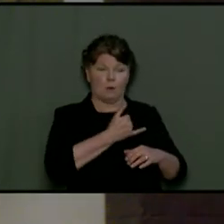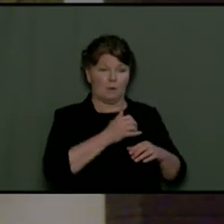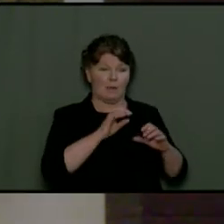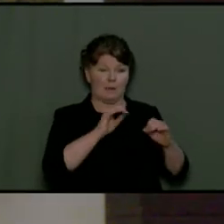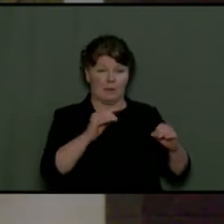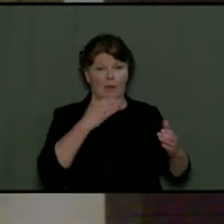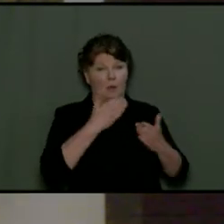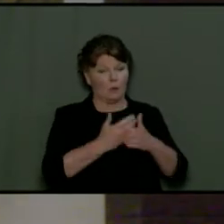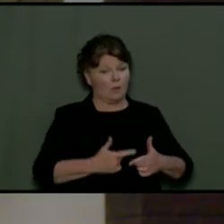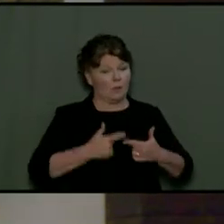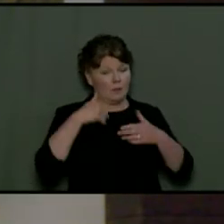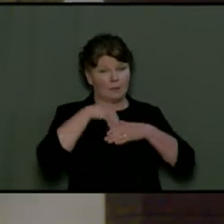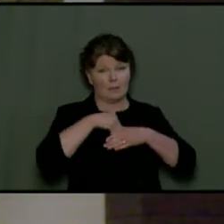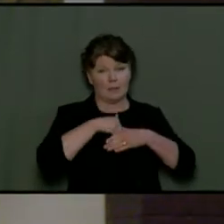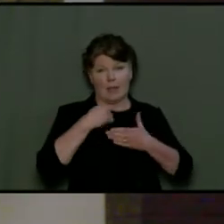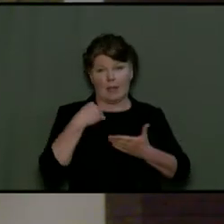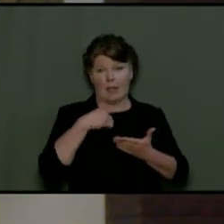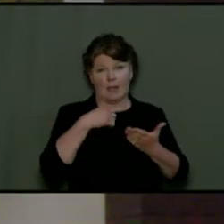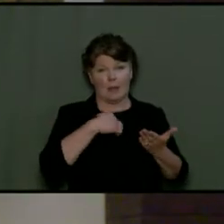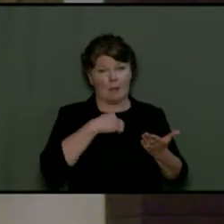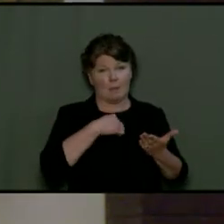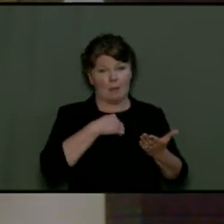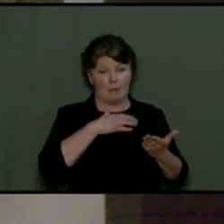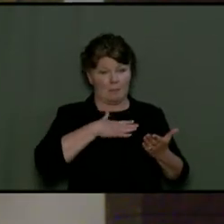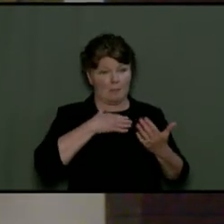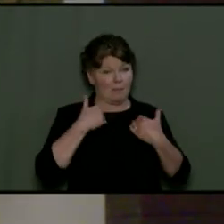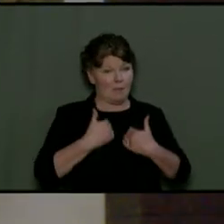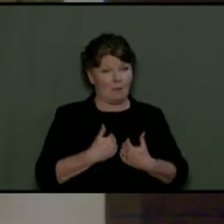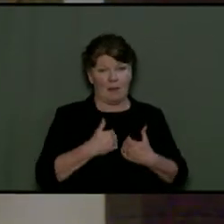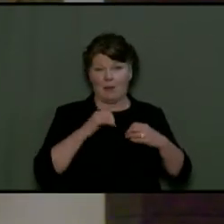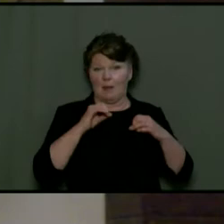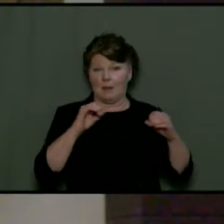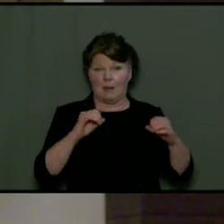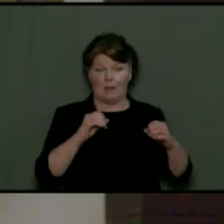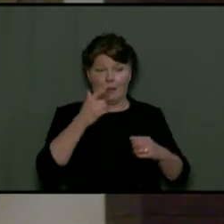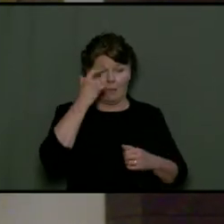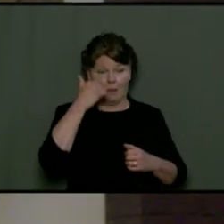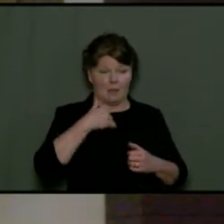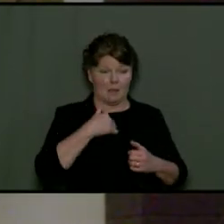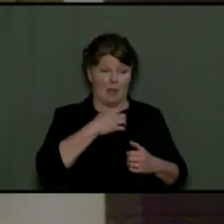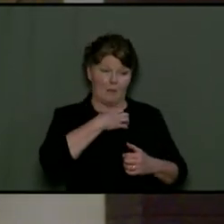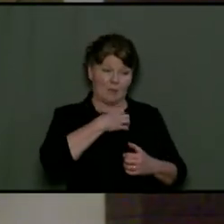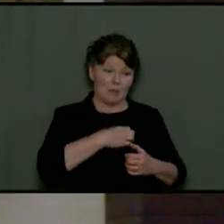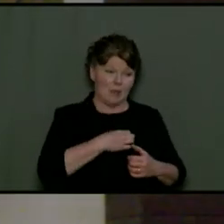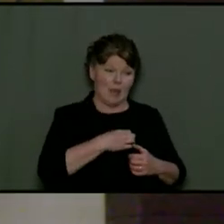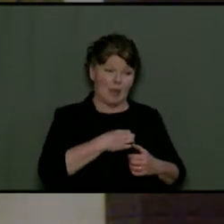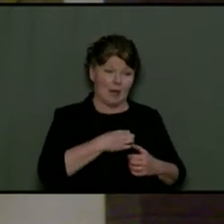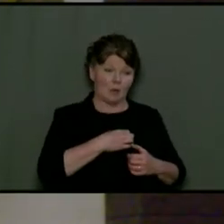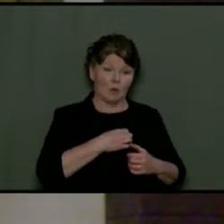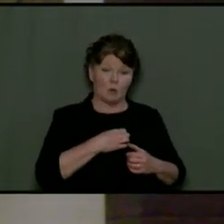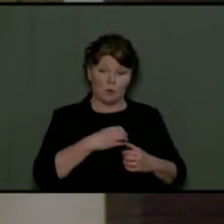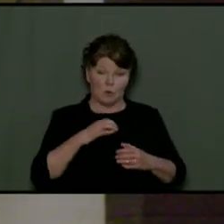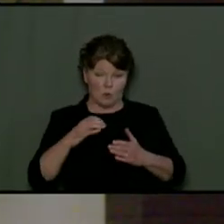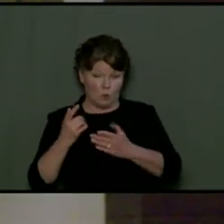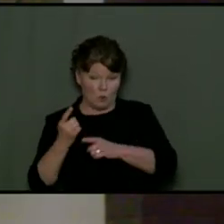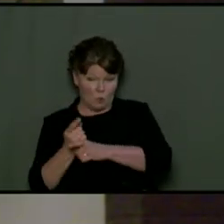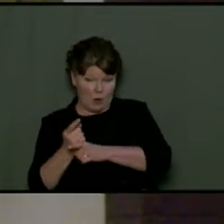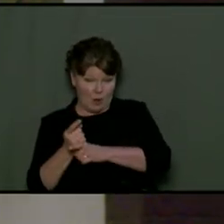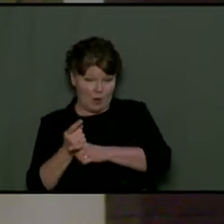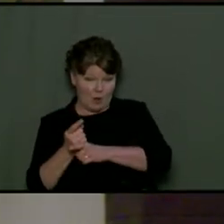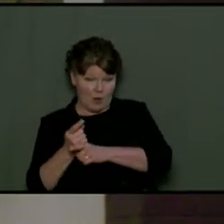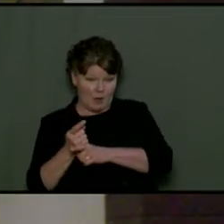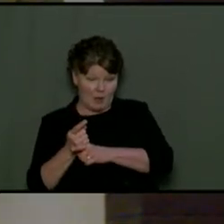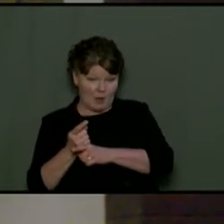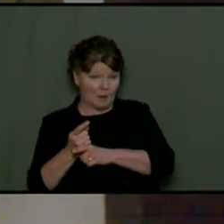in me, that is, in my flesh. For I have the desire to do what is right, but not